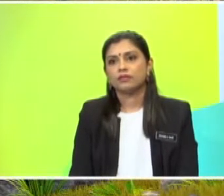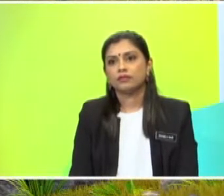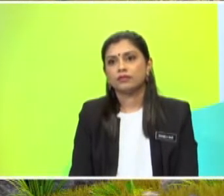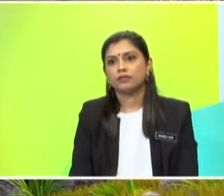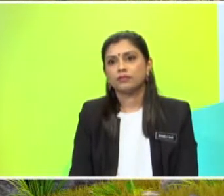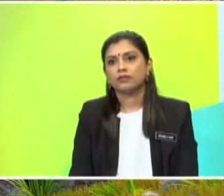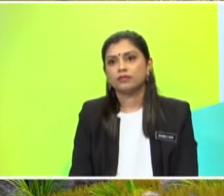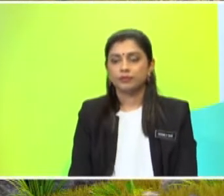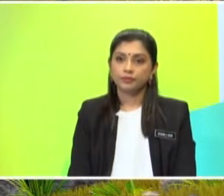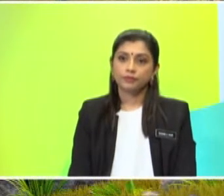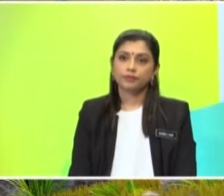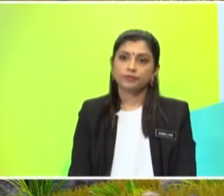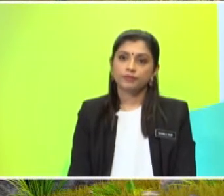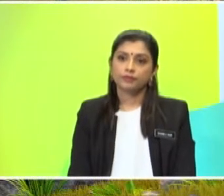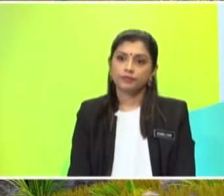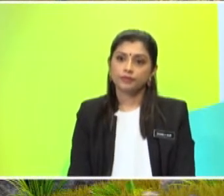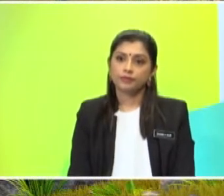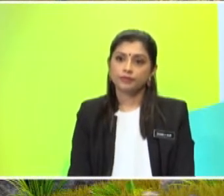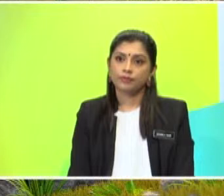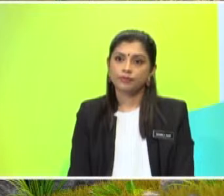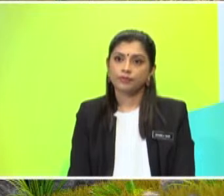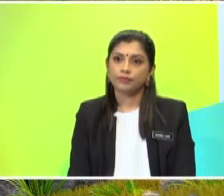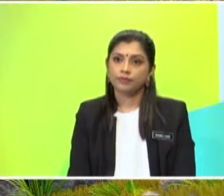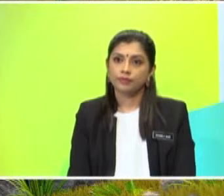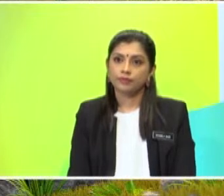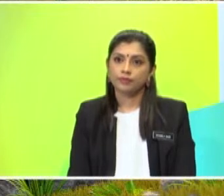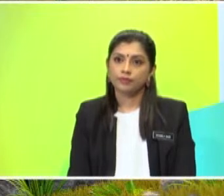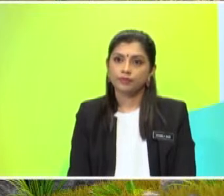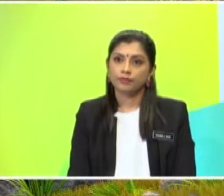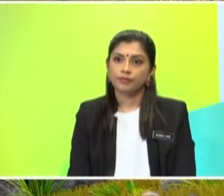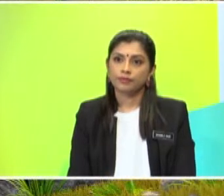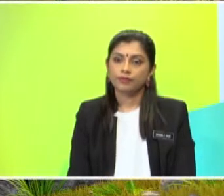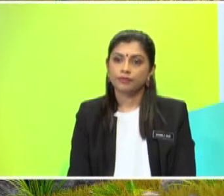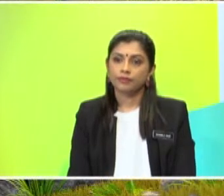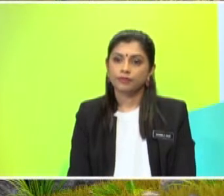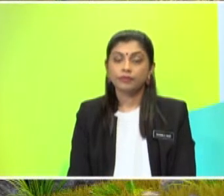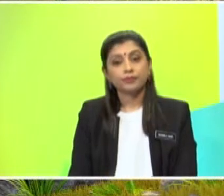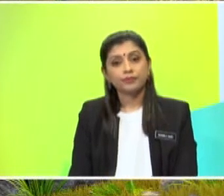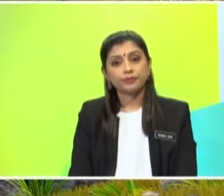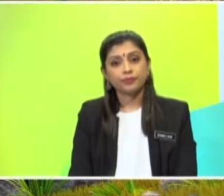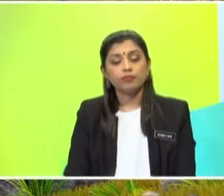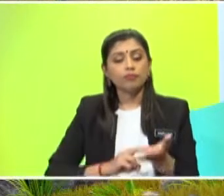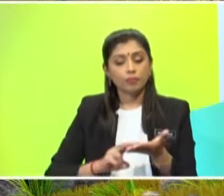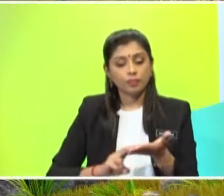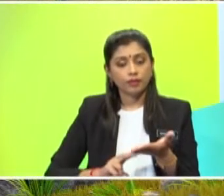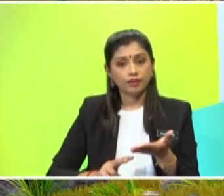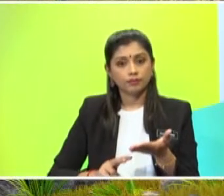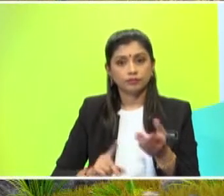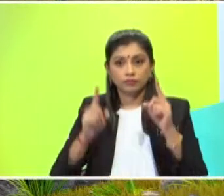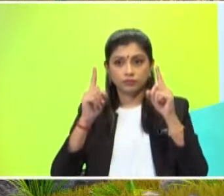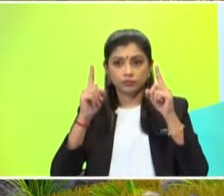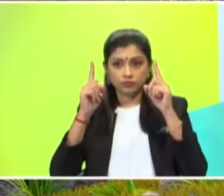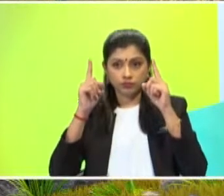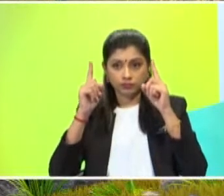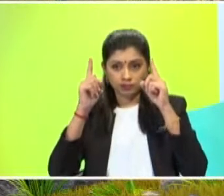Show it to us. Oh, I like your handwriting. Okay, proceed. For my closing line, I choose